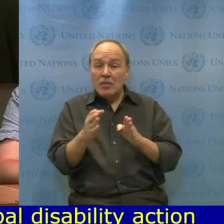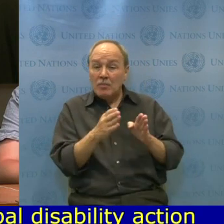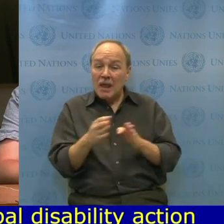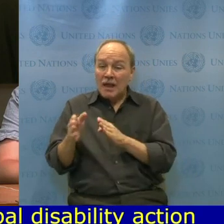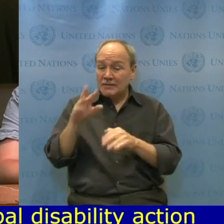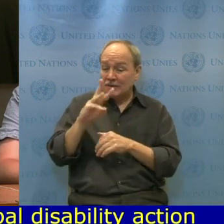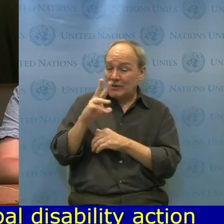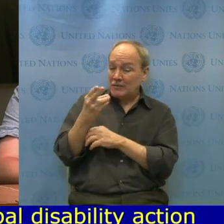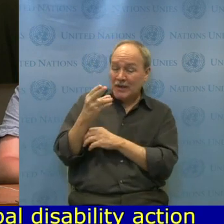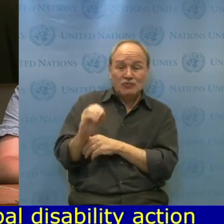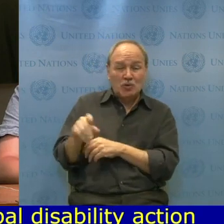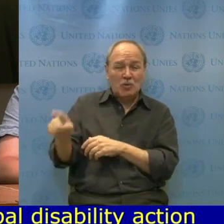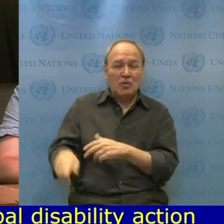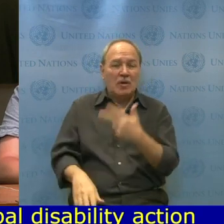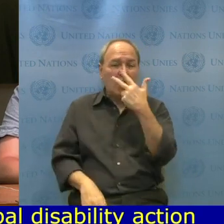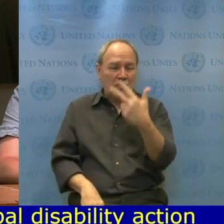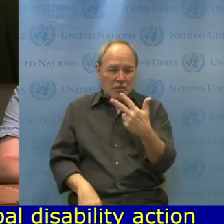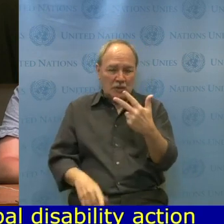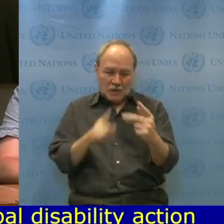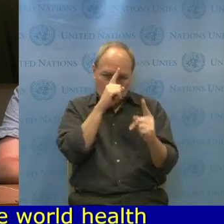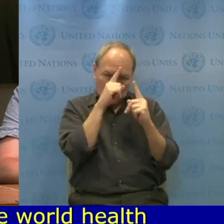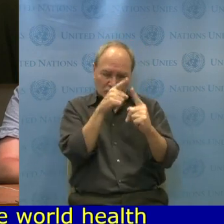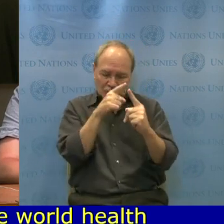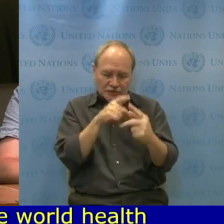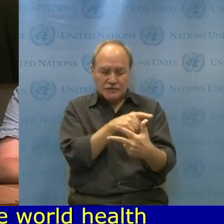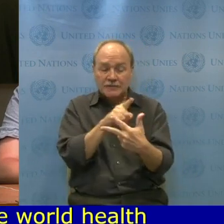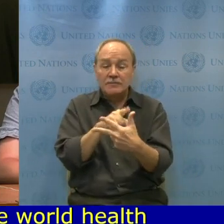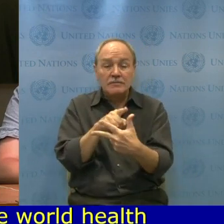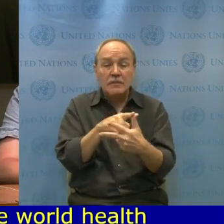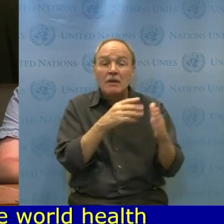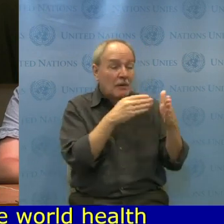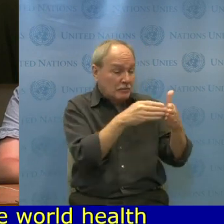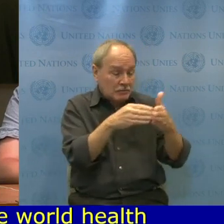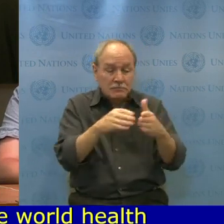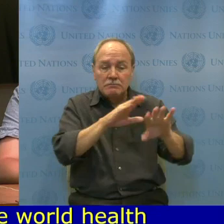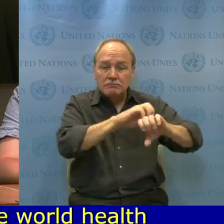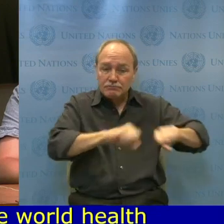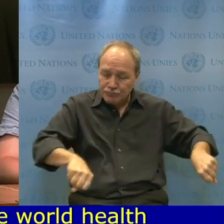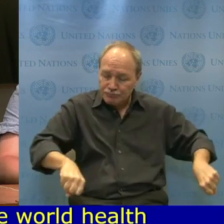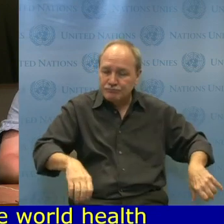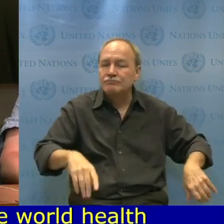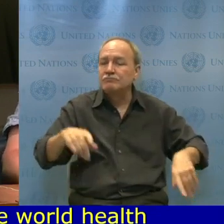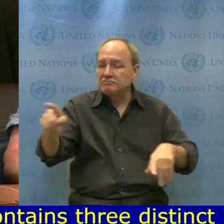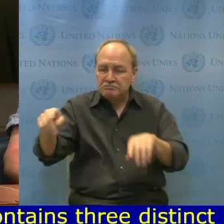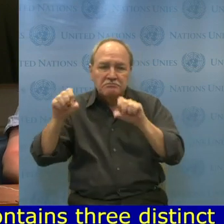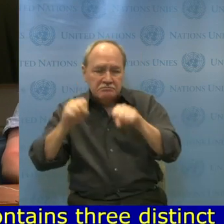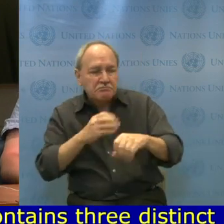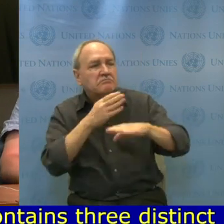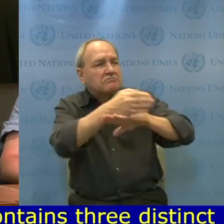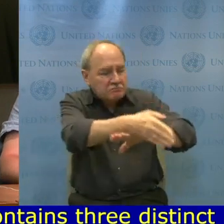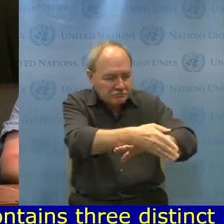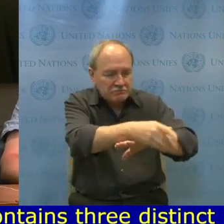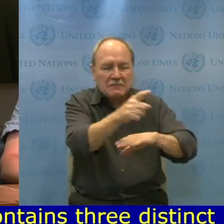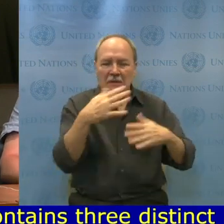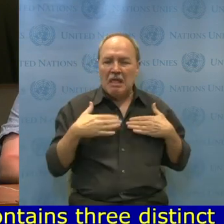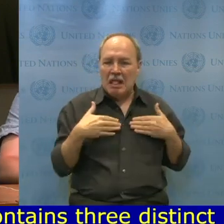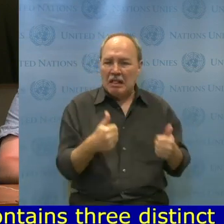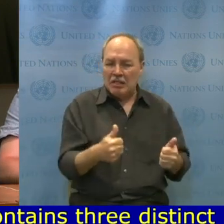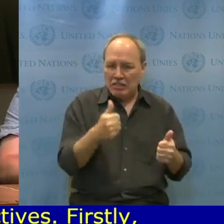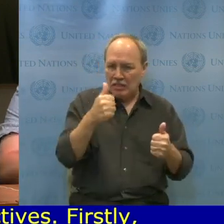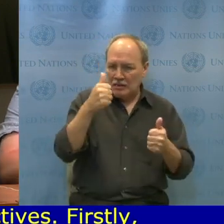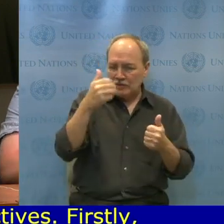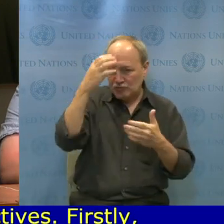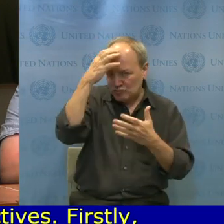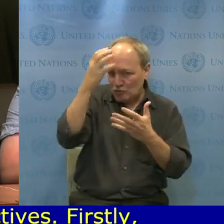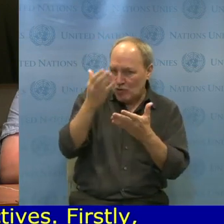interconnected objectives. Firstly, remove barriers and improve access to health services and programs. And to achieve this, we're looking